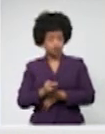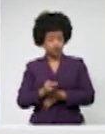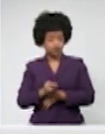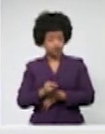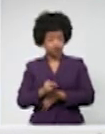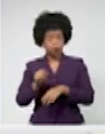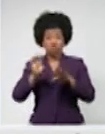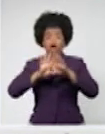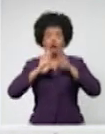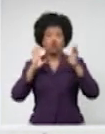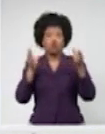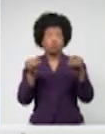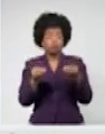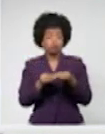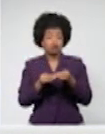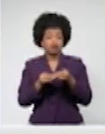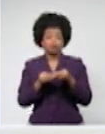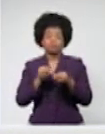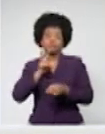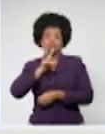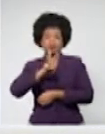1,403 people died yesterday and